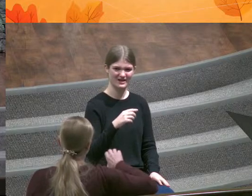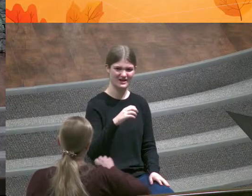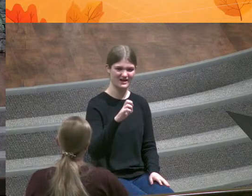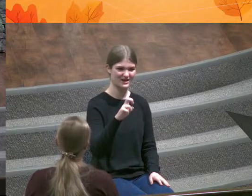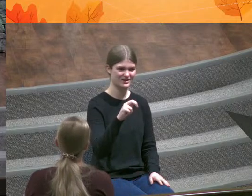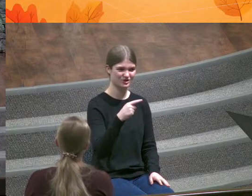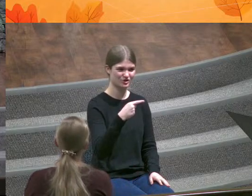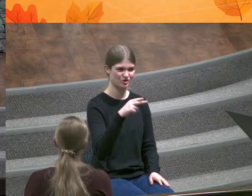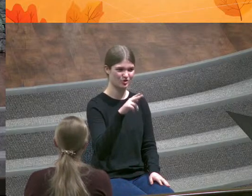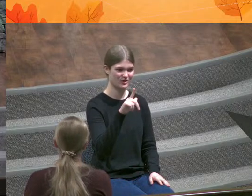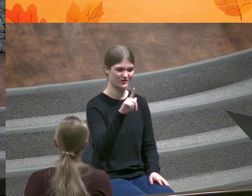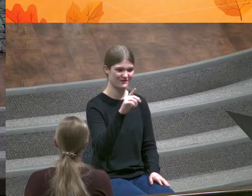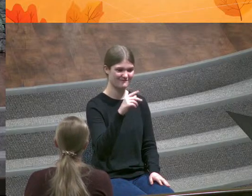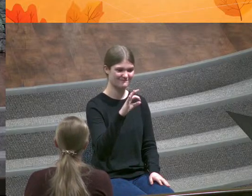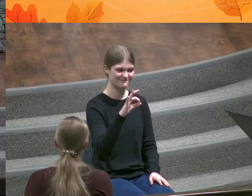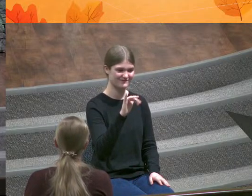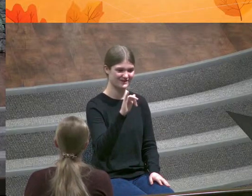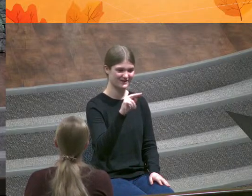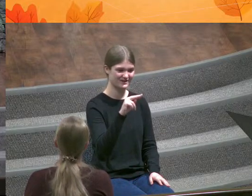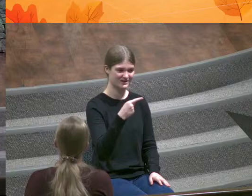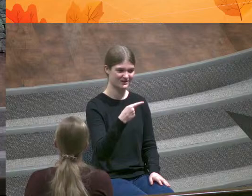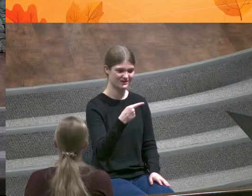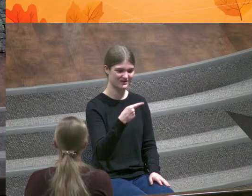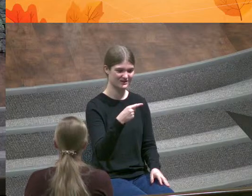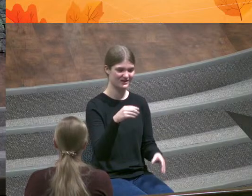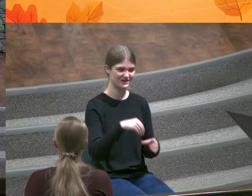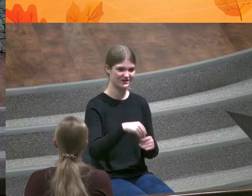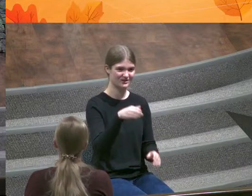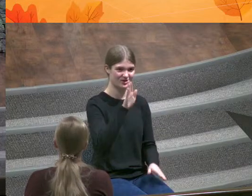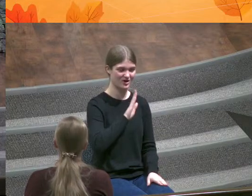people totally engulfed in God.